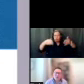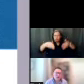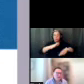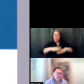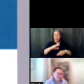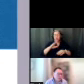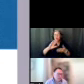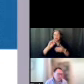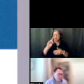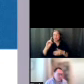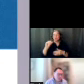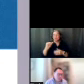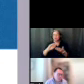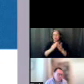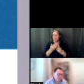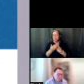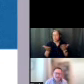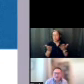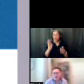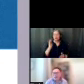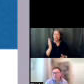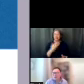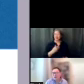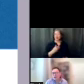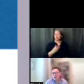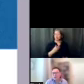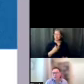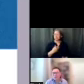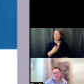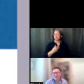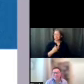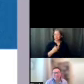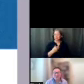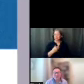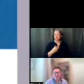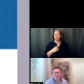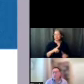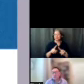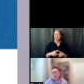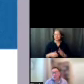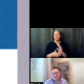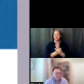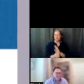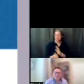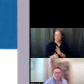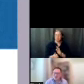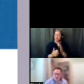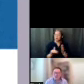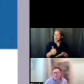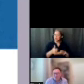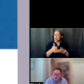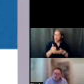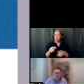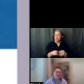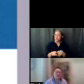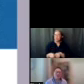right? And yeah, otherwise I'm not sure. But just, yeah,